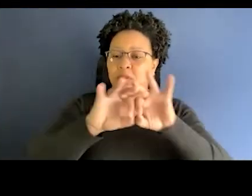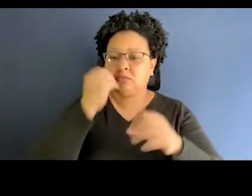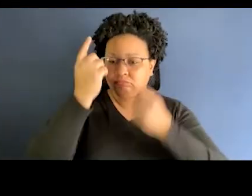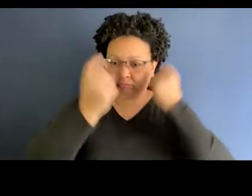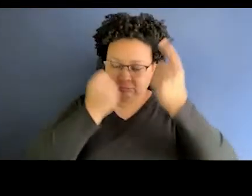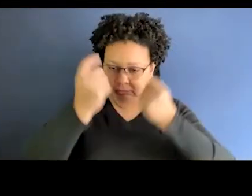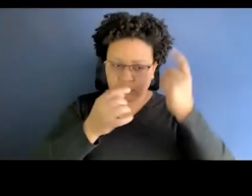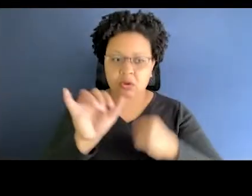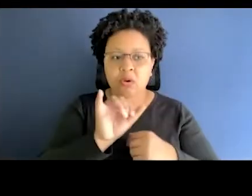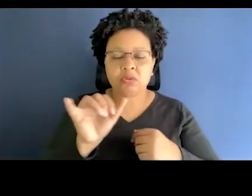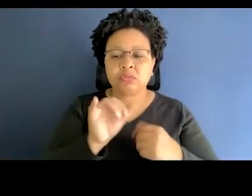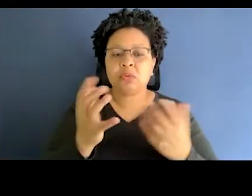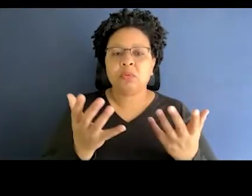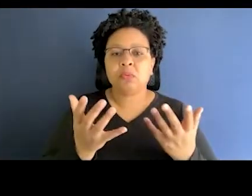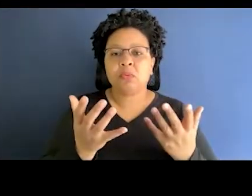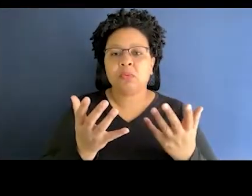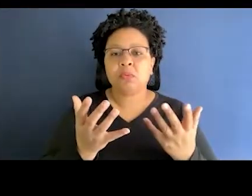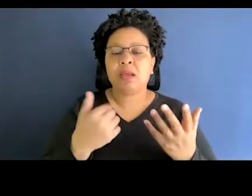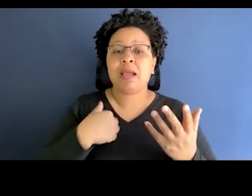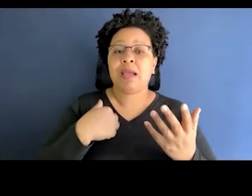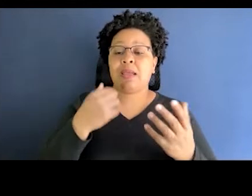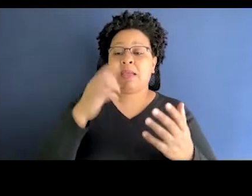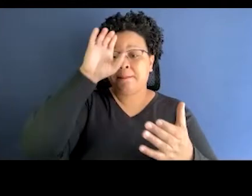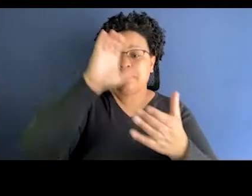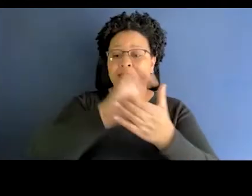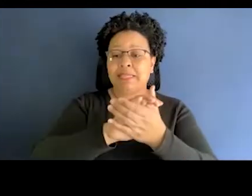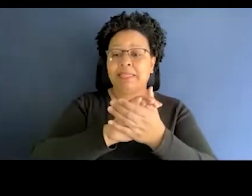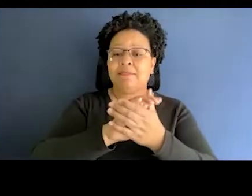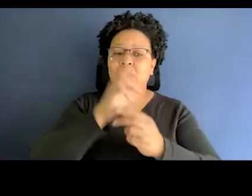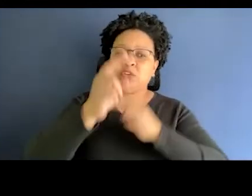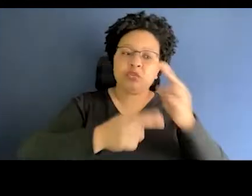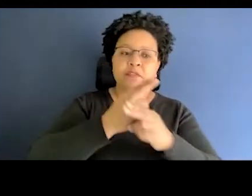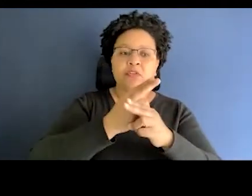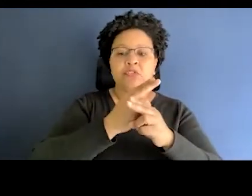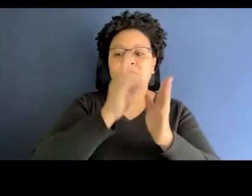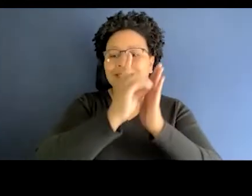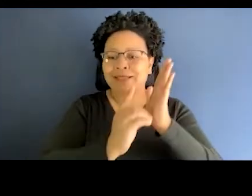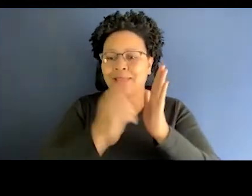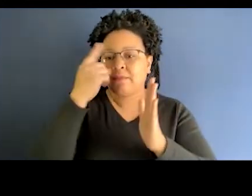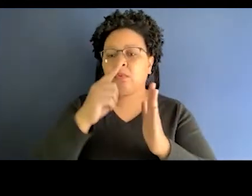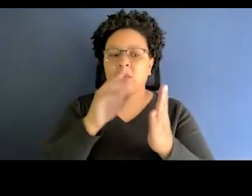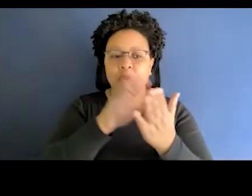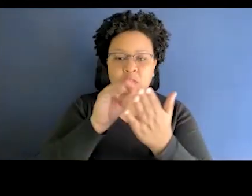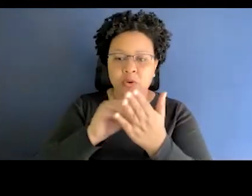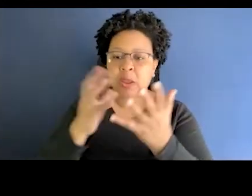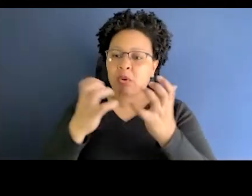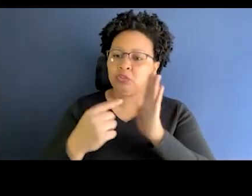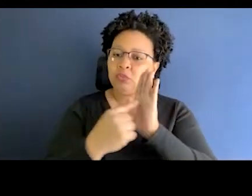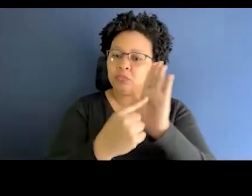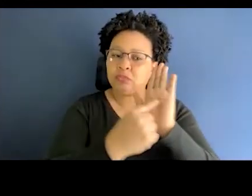understand. I also, because of I believe in universal design for learning, that I want to give